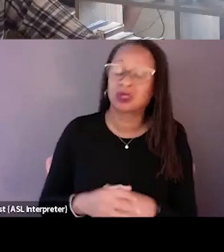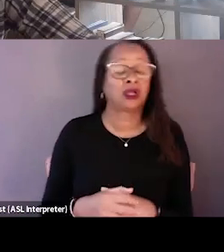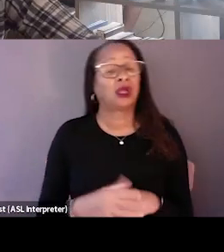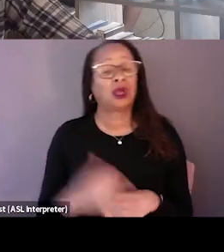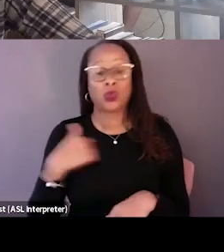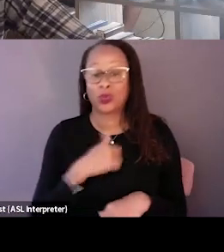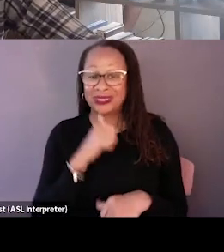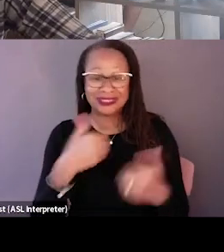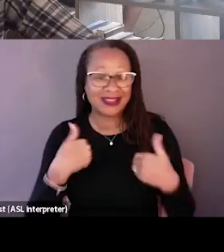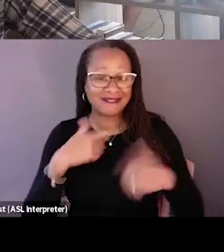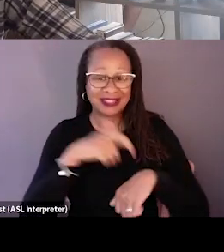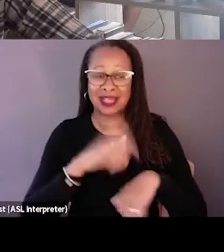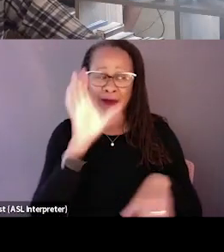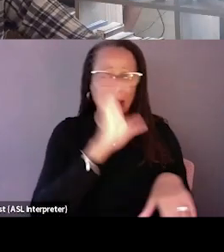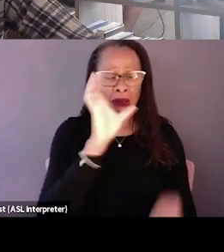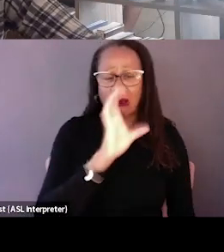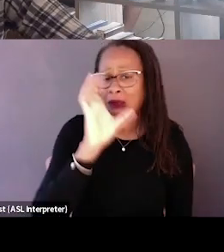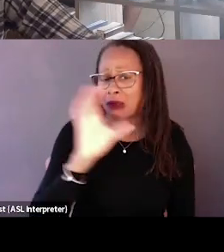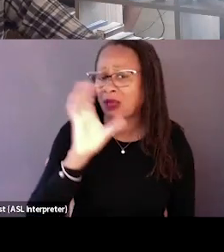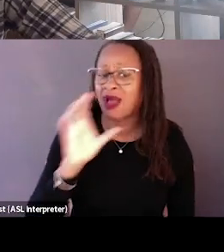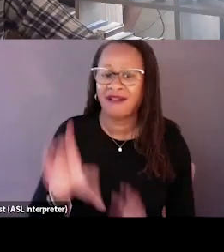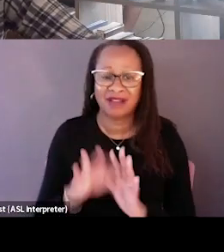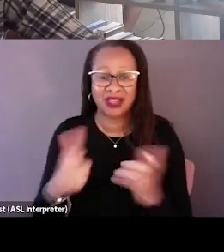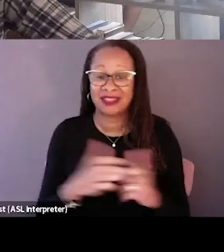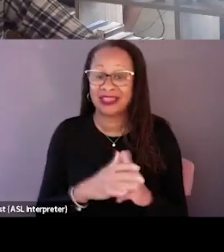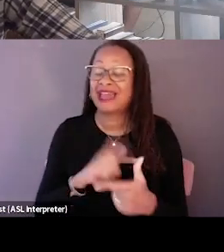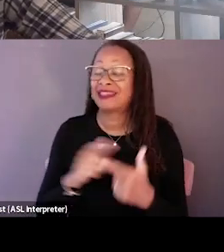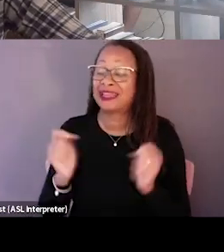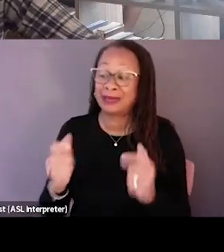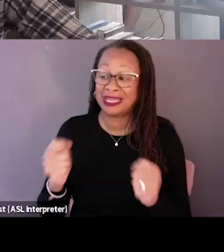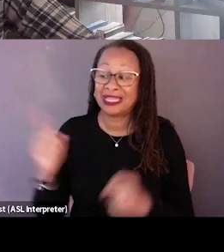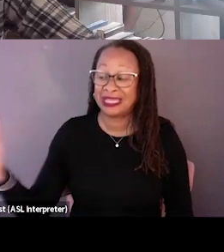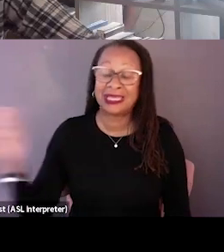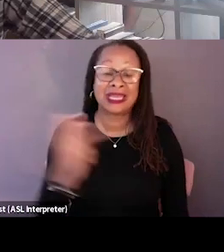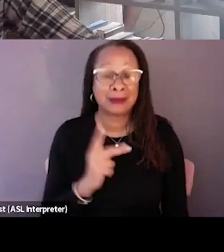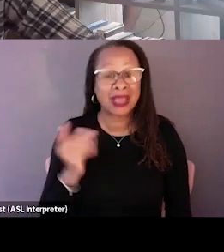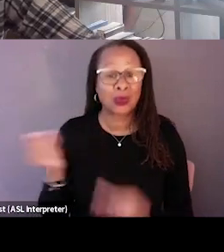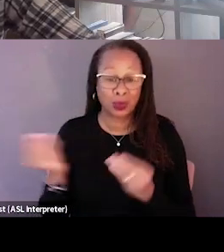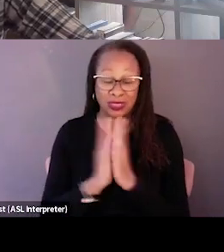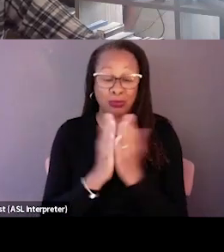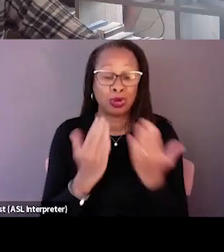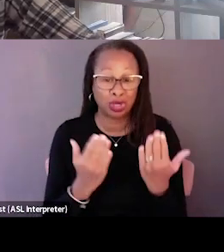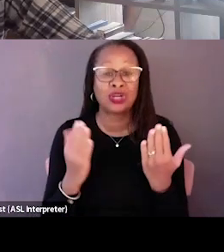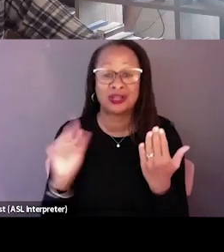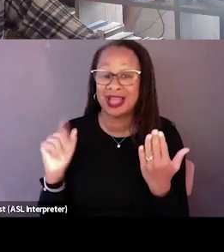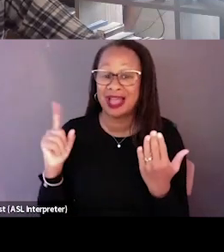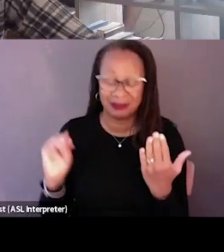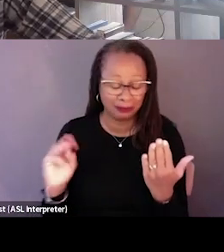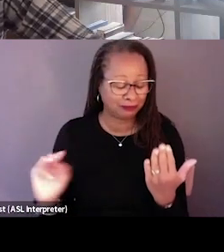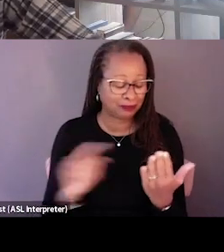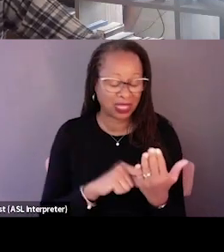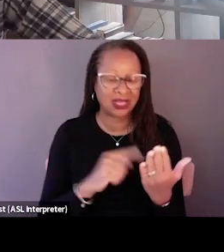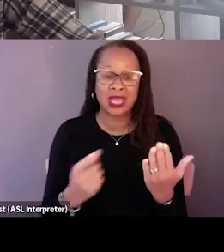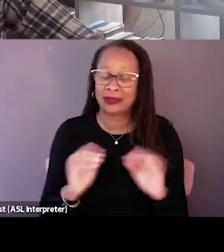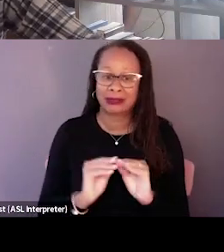We didn't have the time to come up with anything. And he came back immediately with this. And one thing is